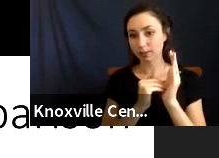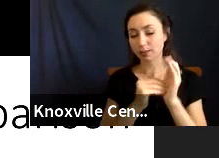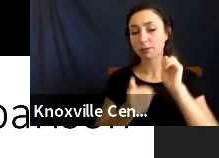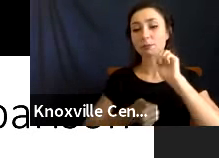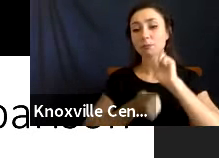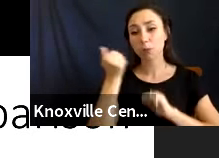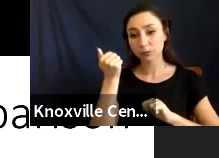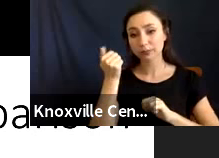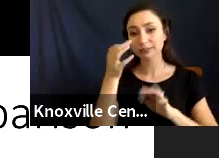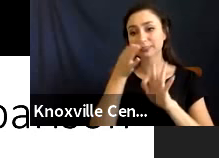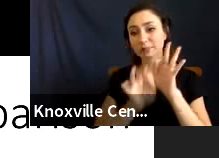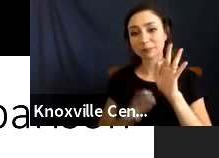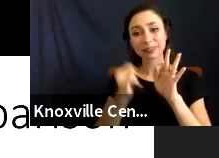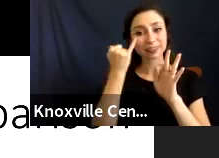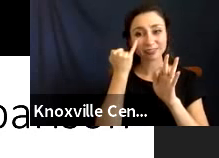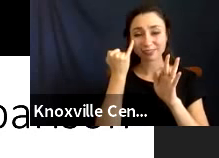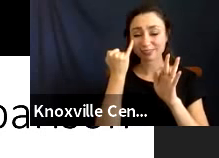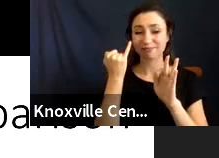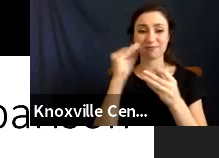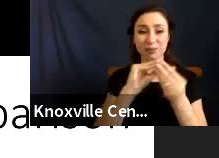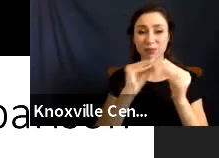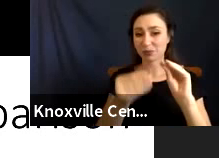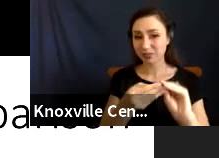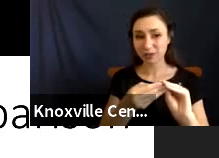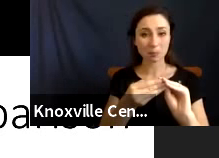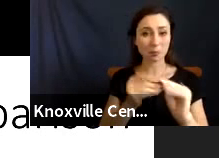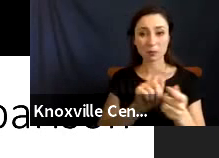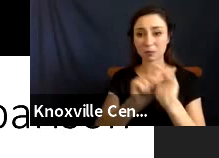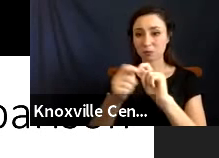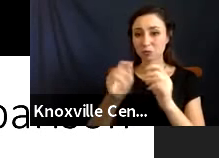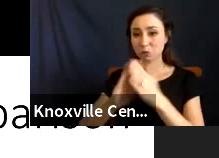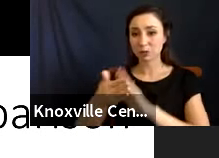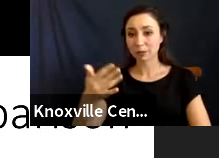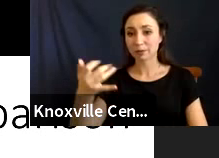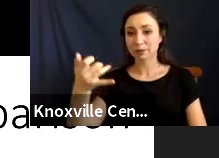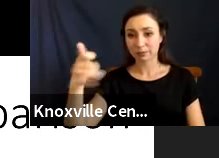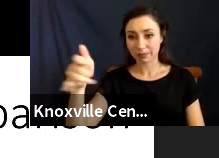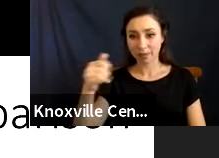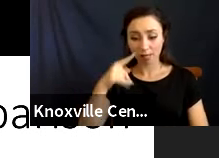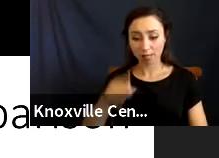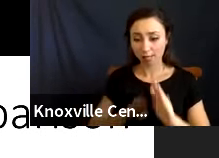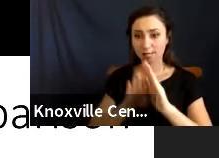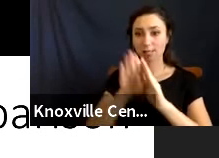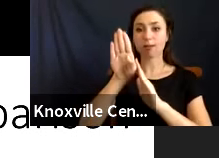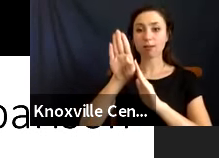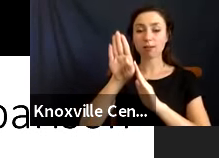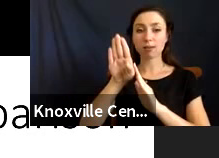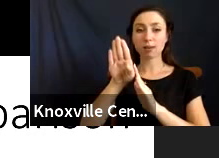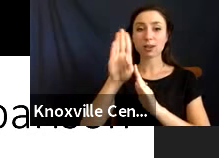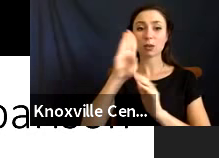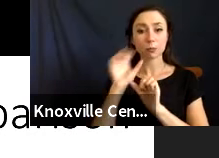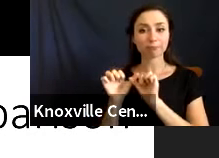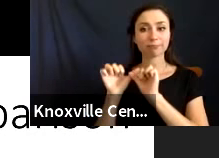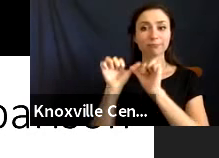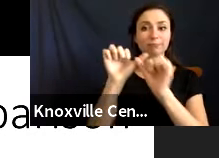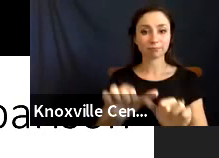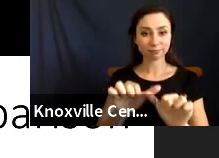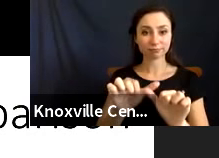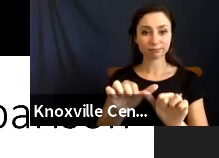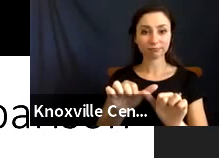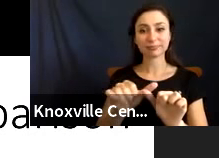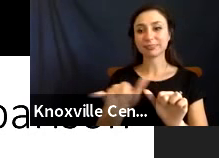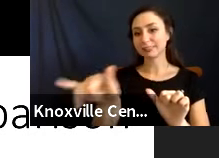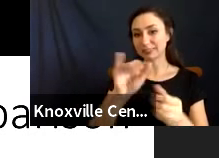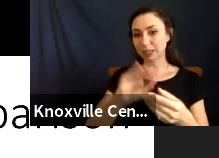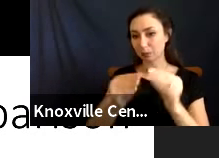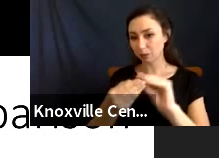it's simply that if there was a number that we changed to yellow on the way up, then it would seem to be consistent. It would be a comparable